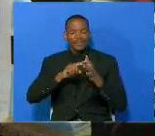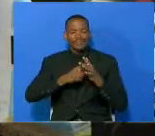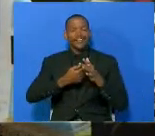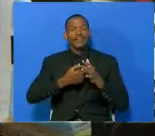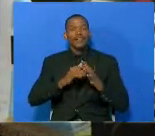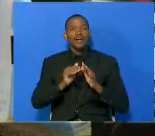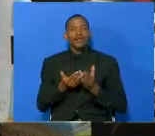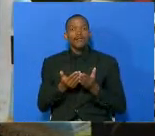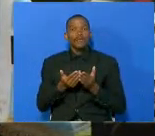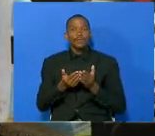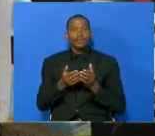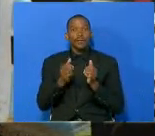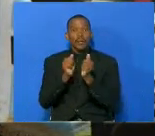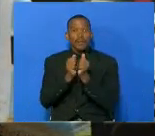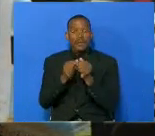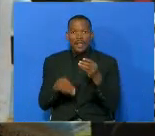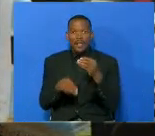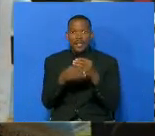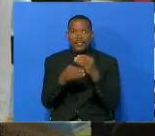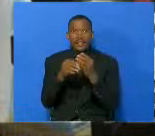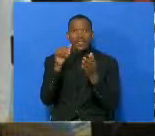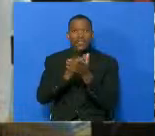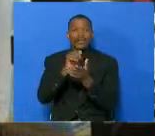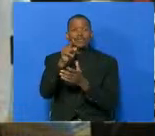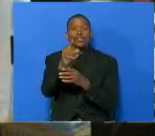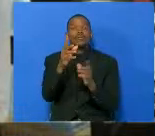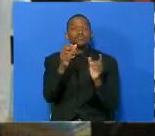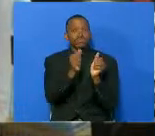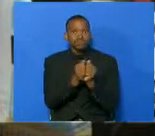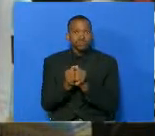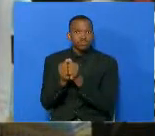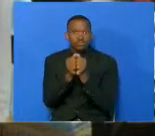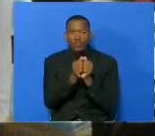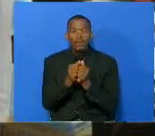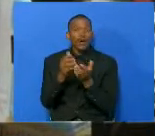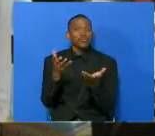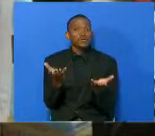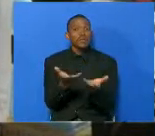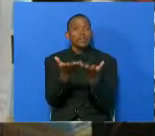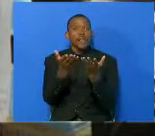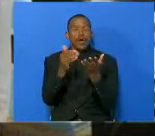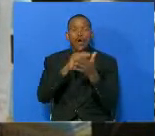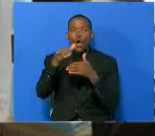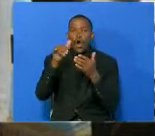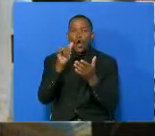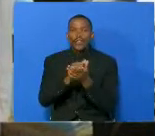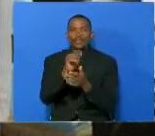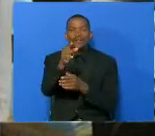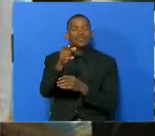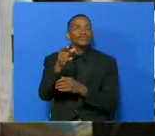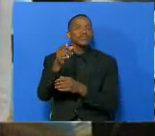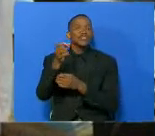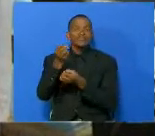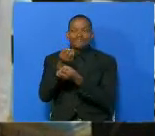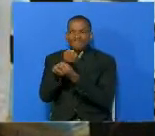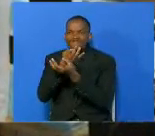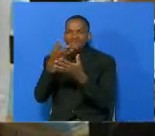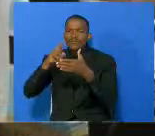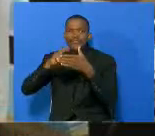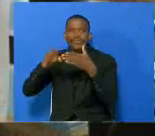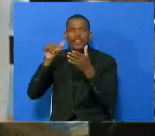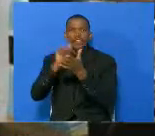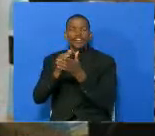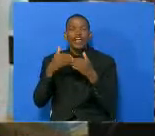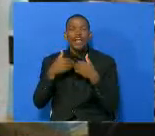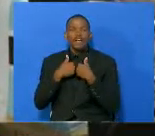by harnessing on our comparative advantages, those low-hanging fruits that we have.